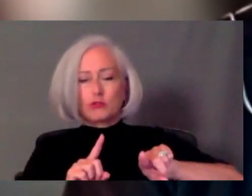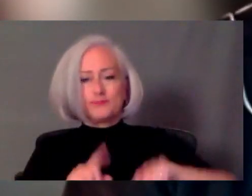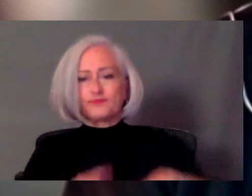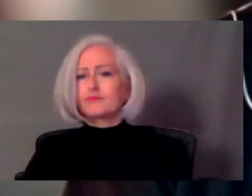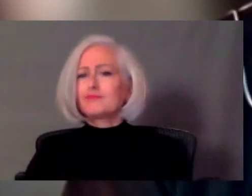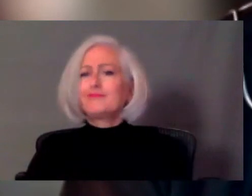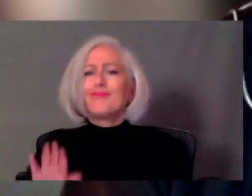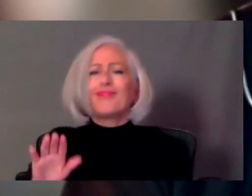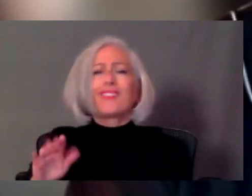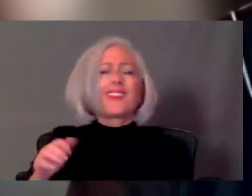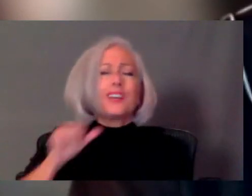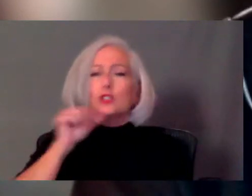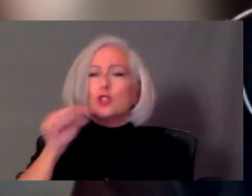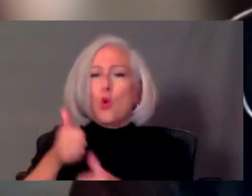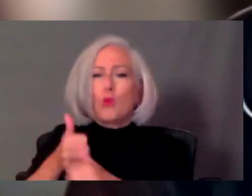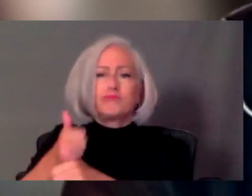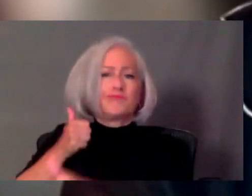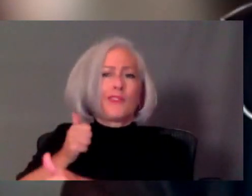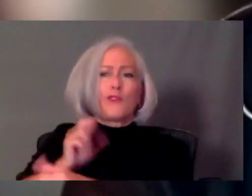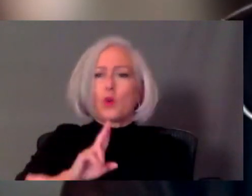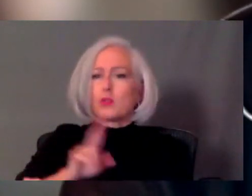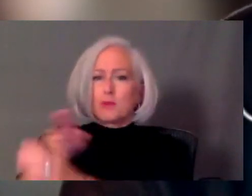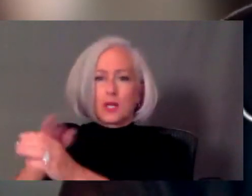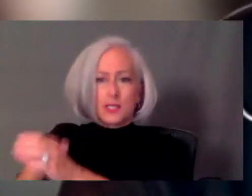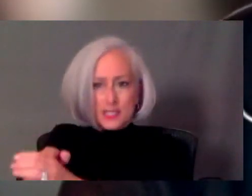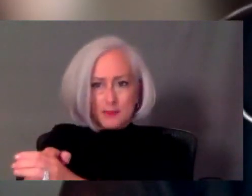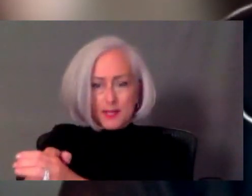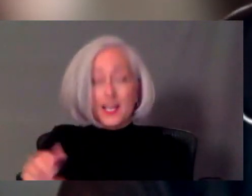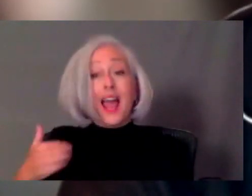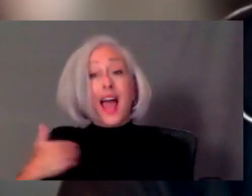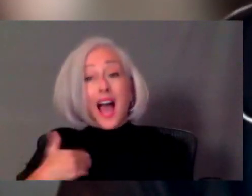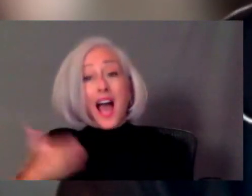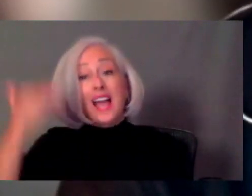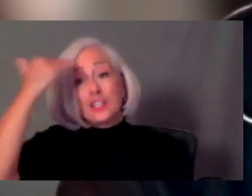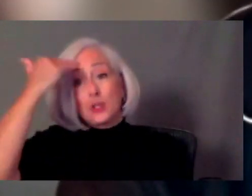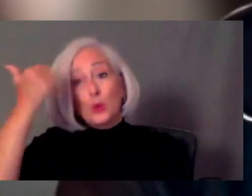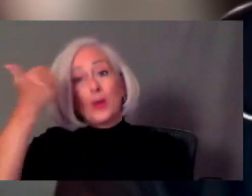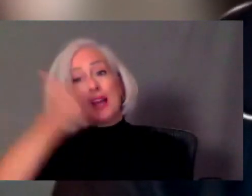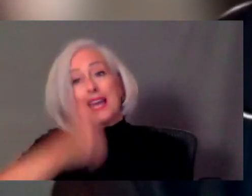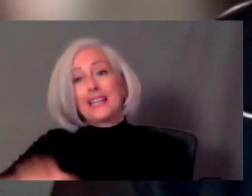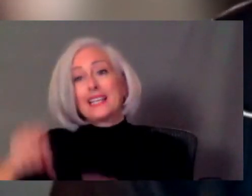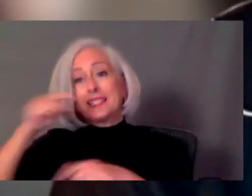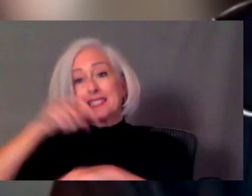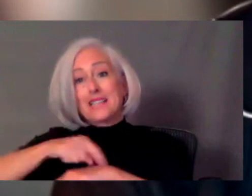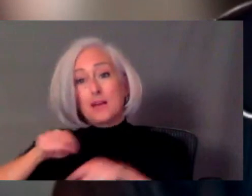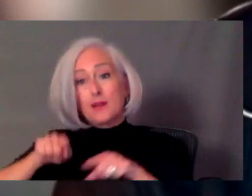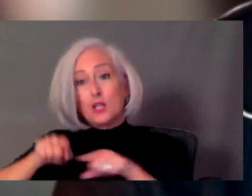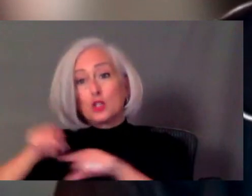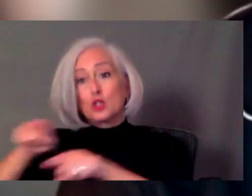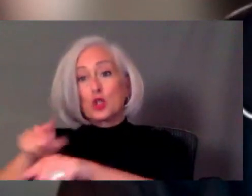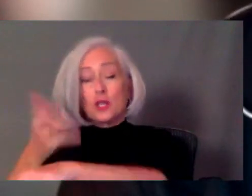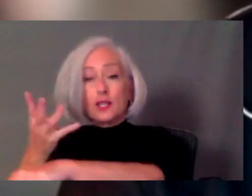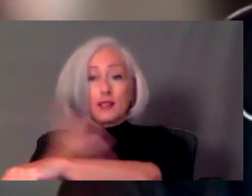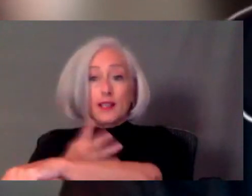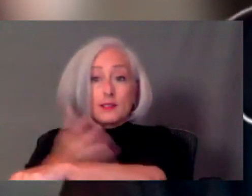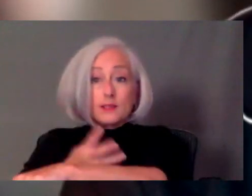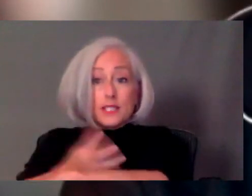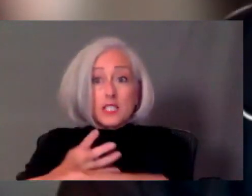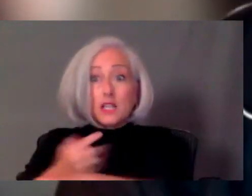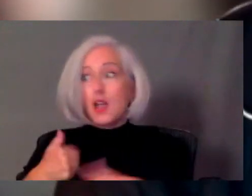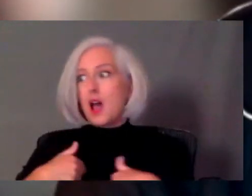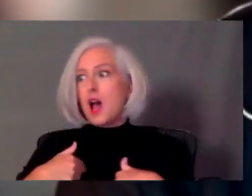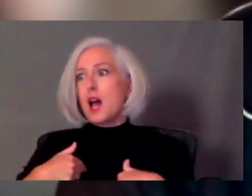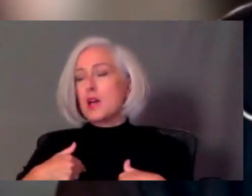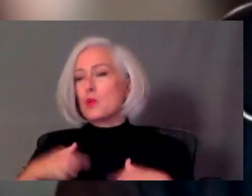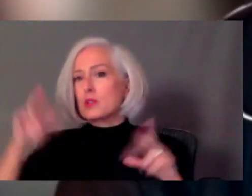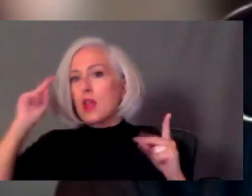My phone is literally blowing up with so many questions for both of our guests. And so Dr. Seitz, I'm gonna let you take the wheel for a quick minute so I could field through some of these questions. And